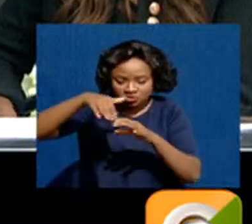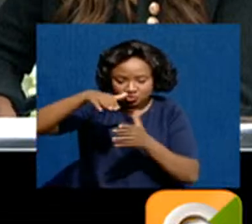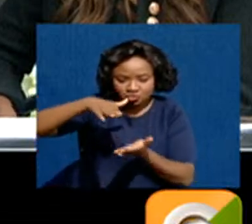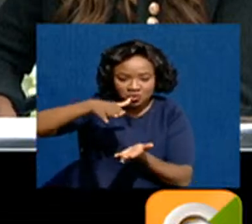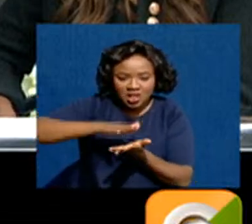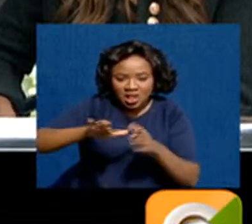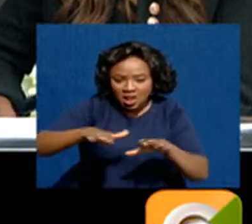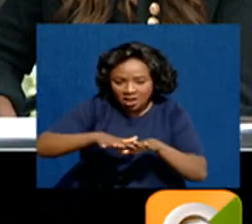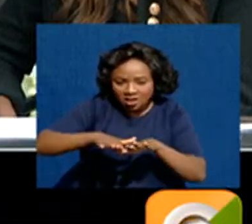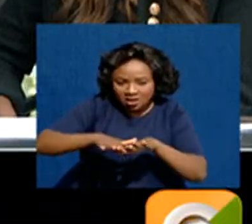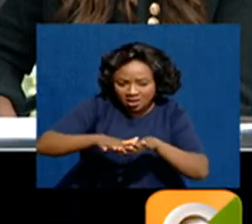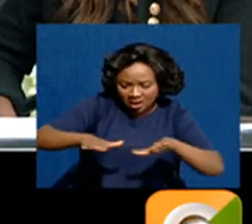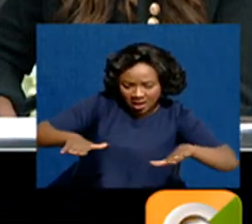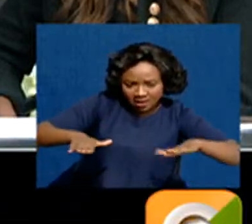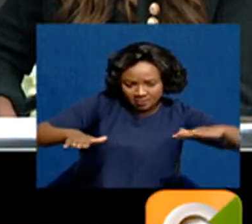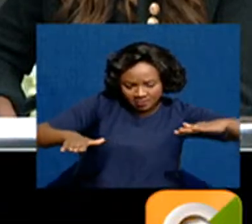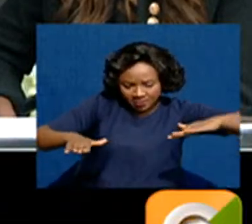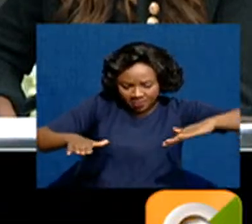see the